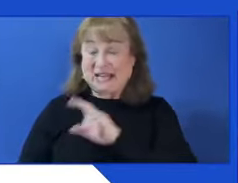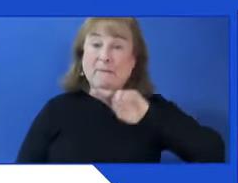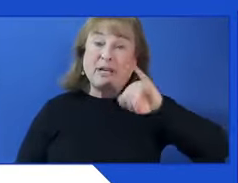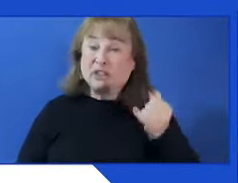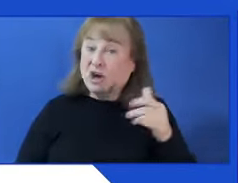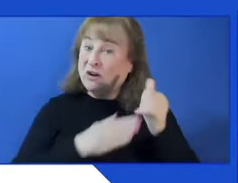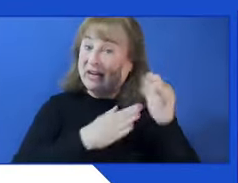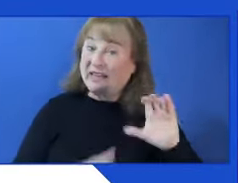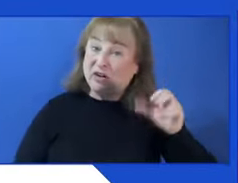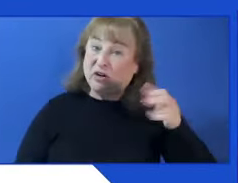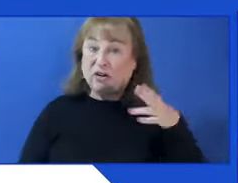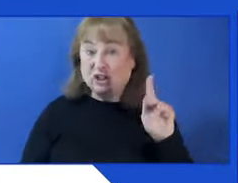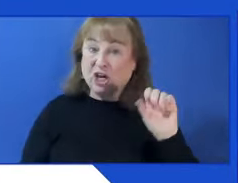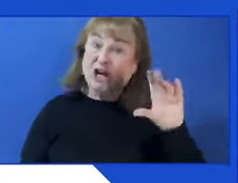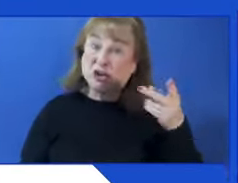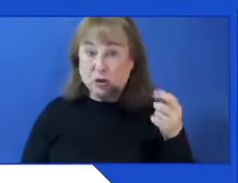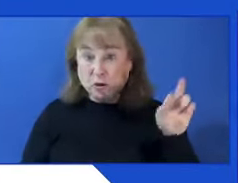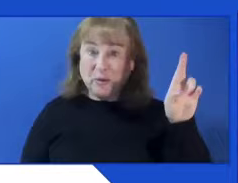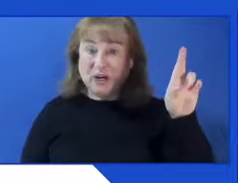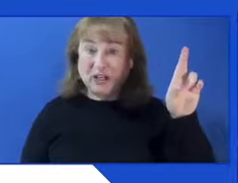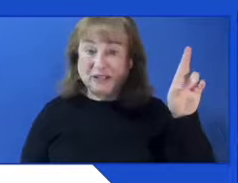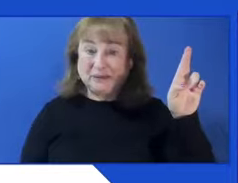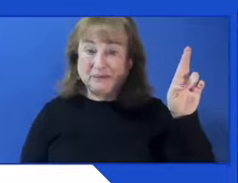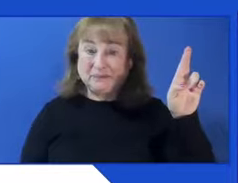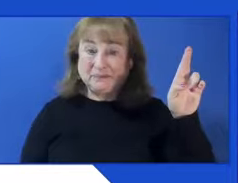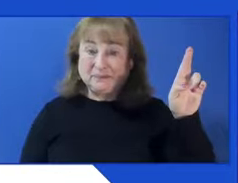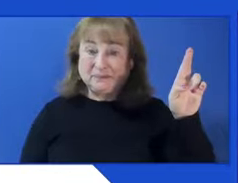Leader Chuck Schumer.